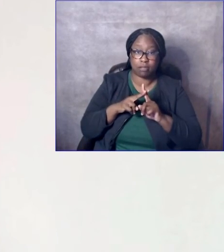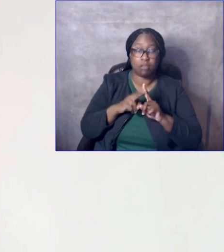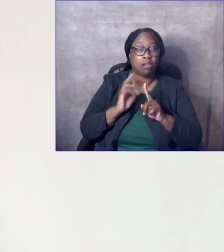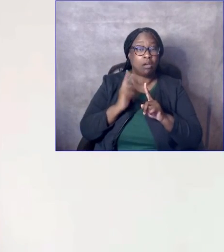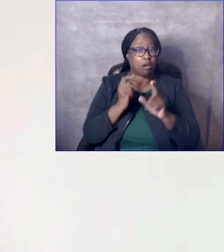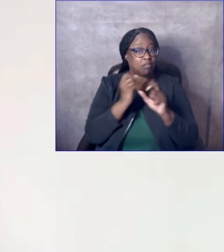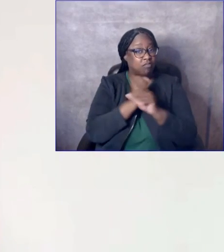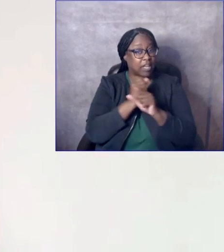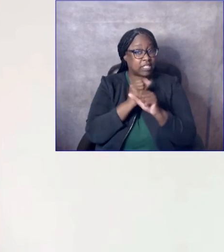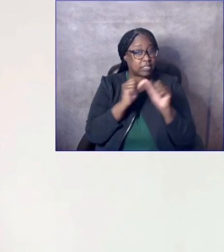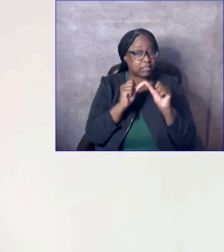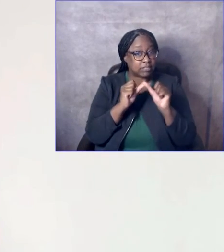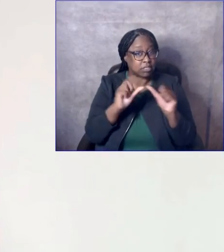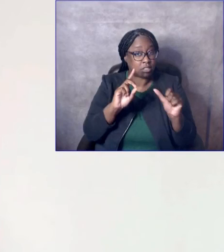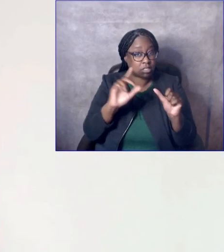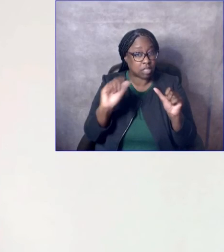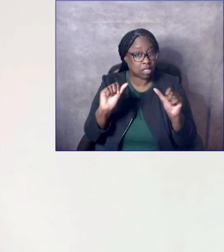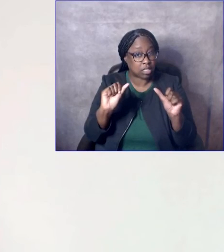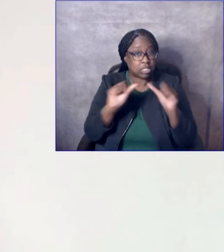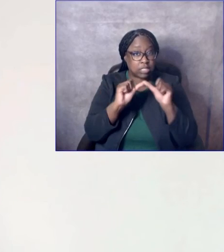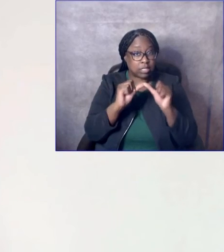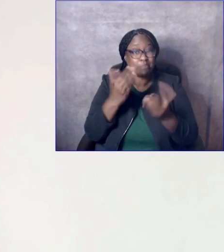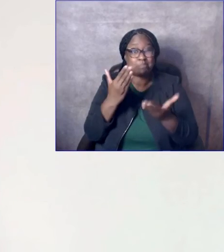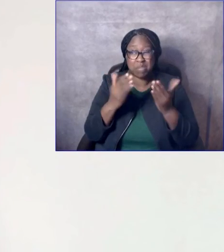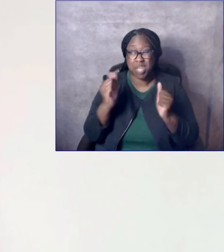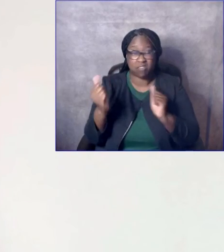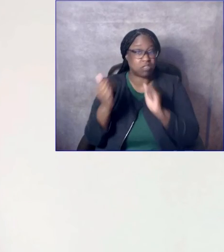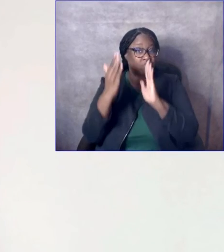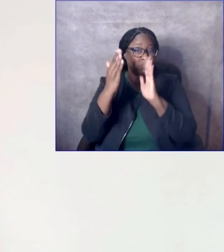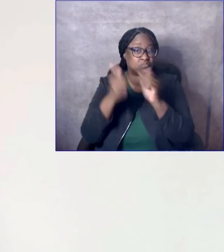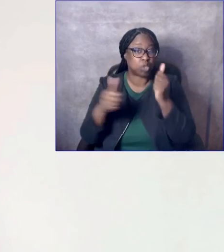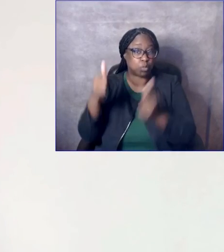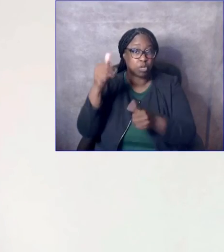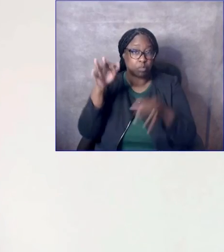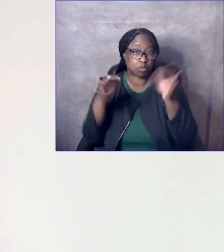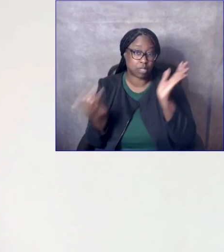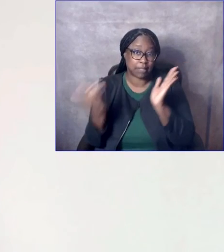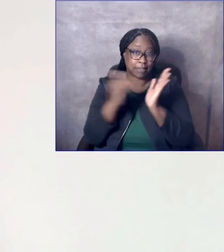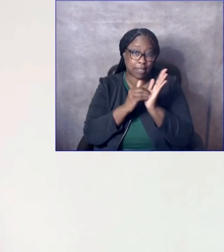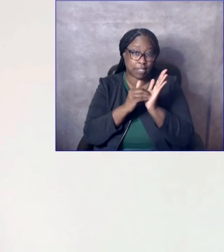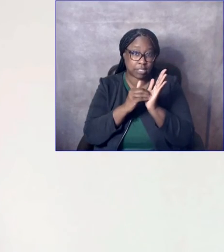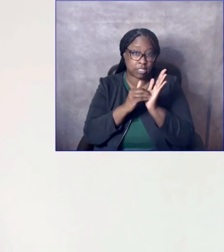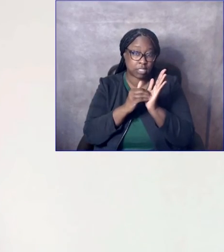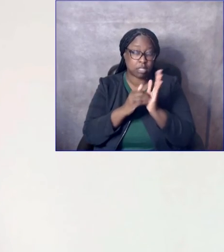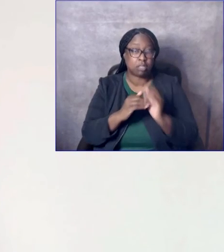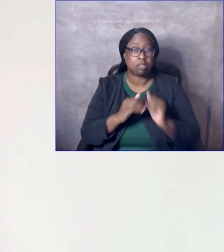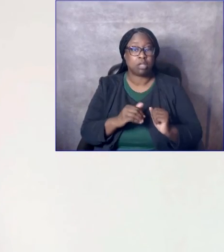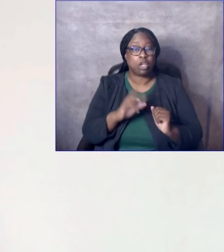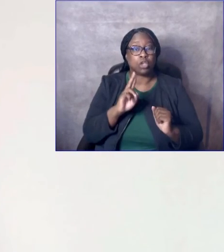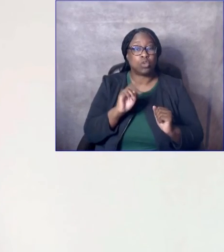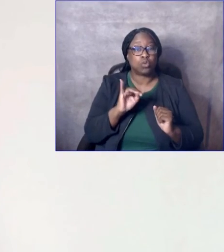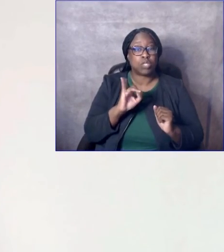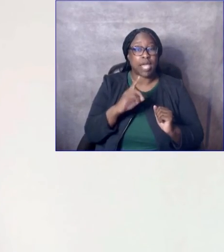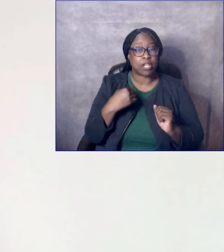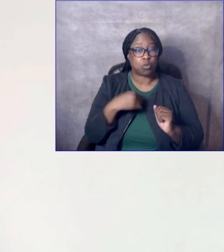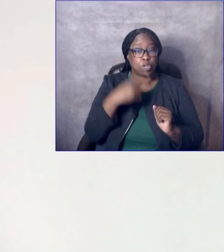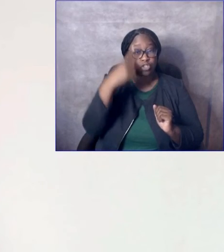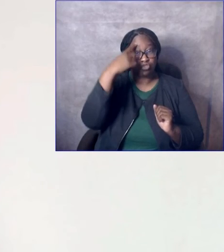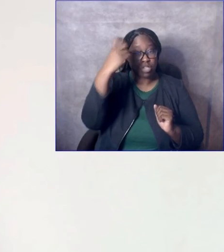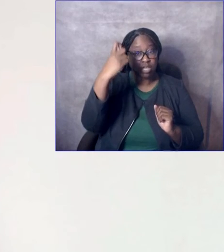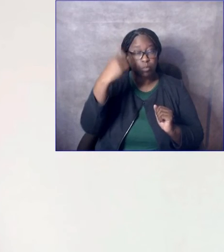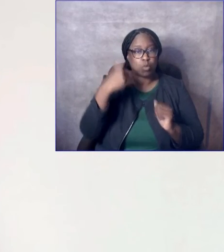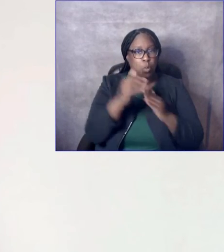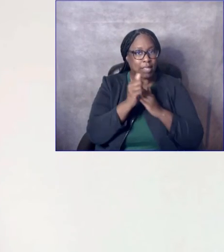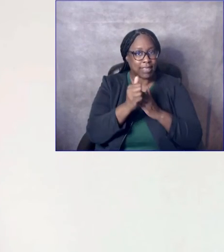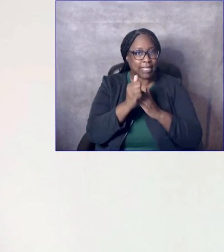is that we might end up at the Supreme Court again. At the same time, United We Dream is leading our undeniable campaign to demand that Democrats